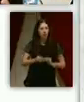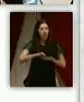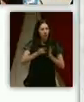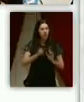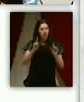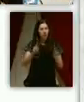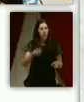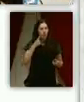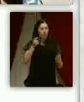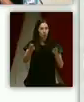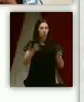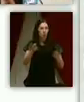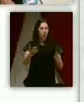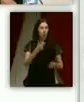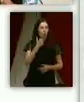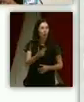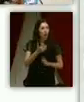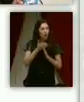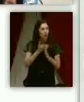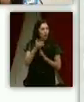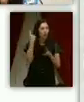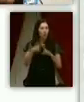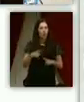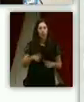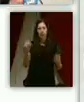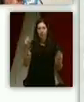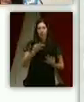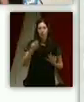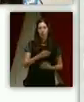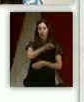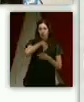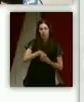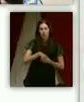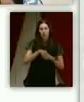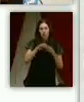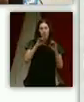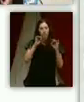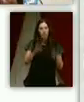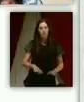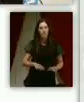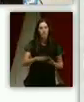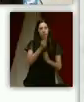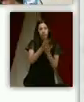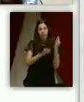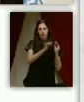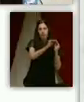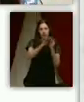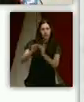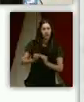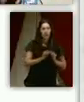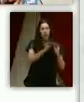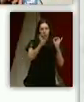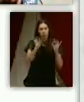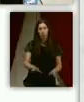The drawings for the system config, voice controls, and so on have to follow the